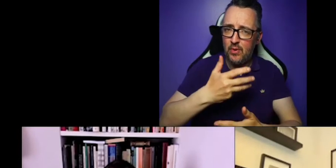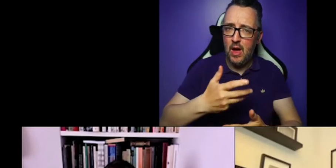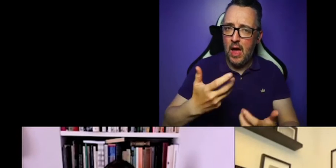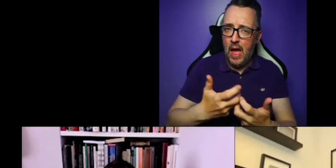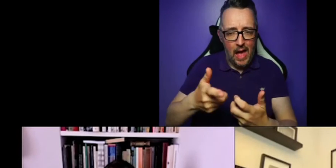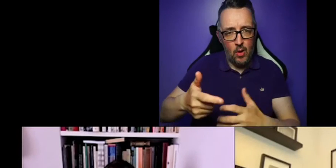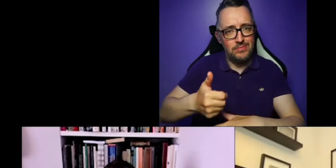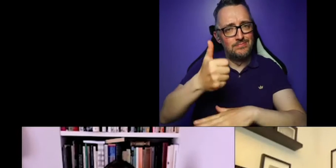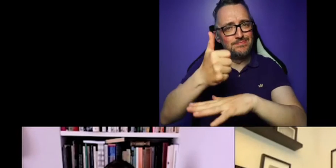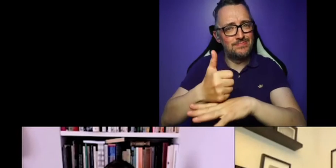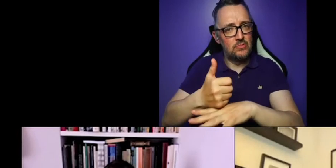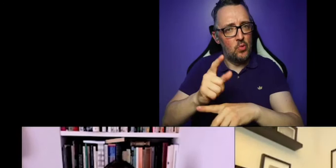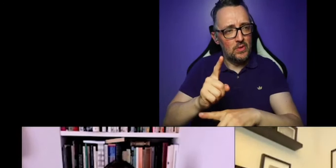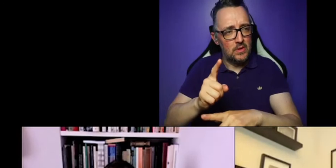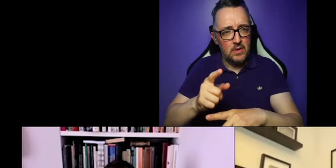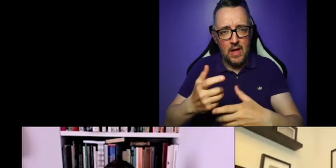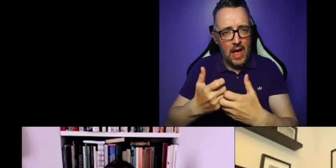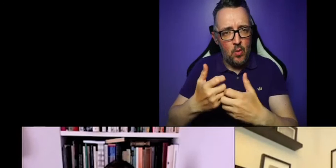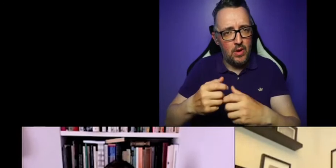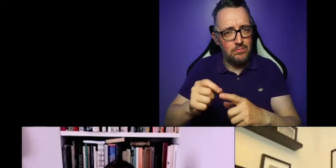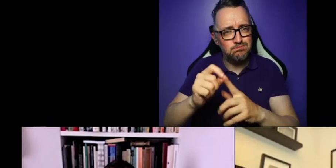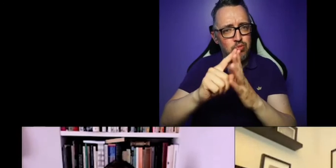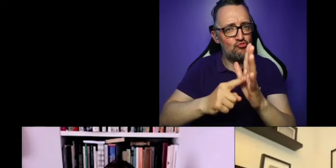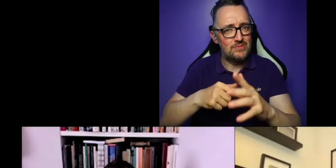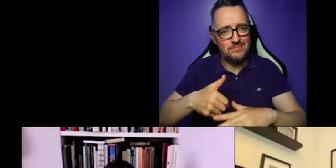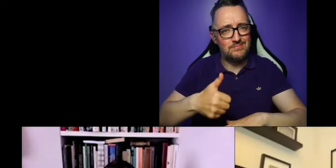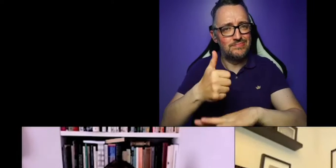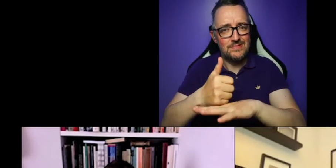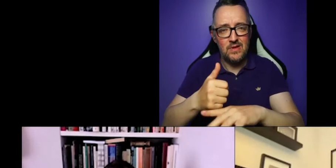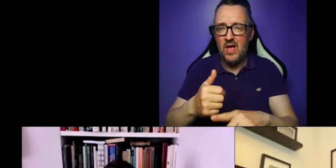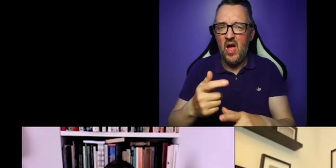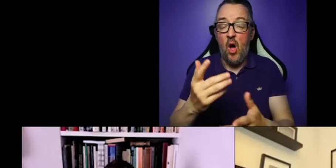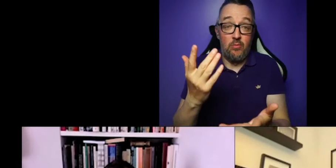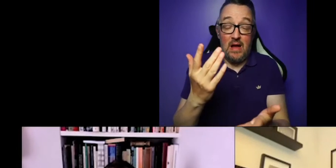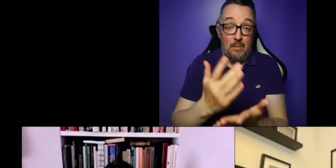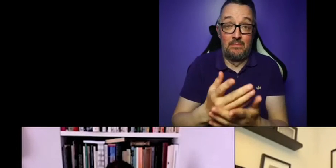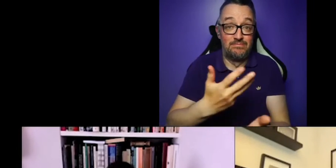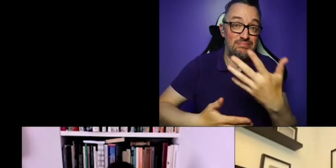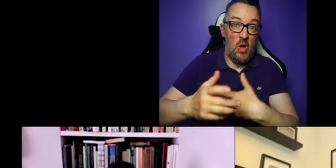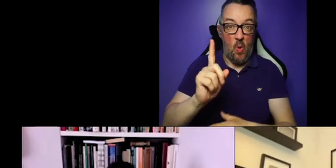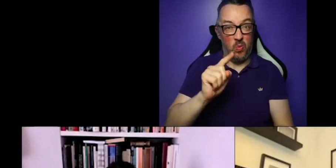to its creation and maybe like what exactly it is?